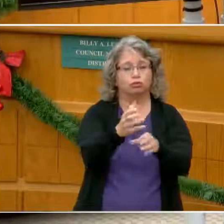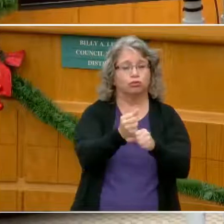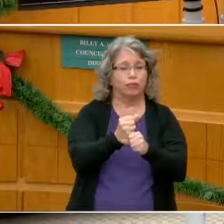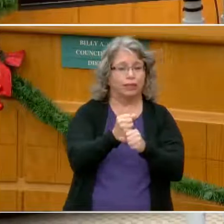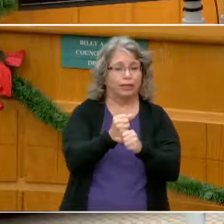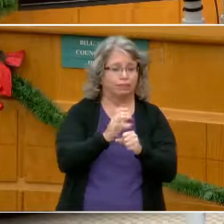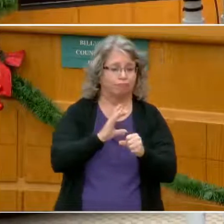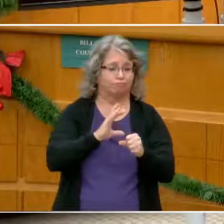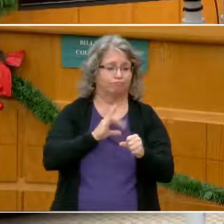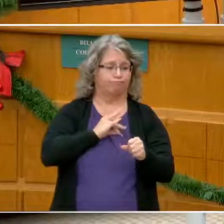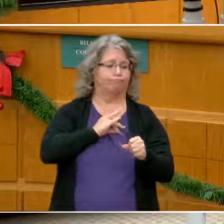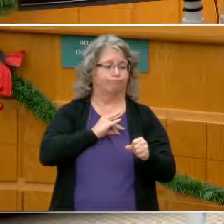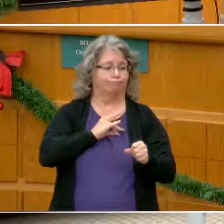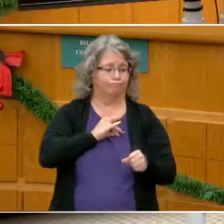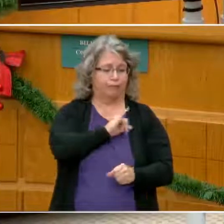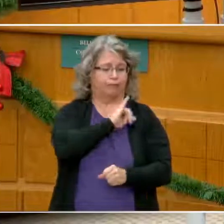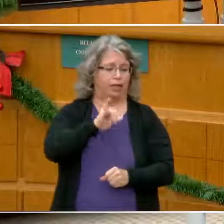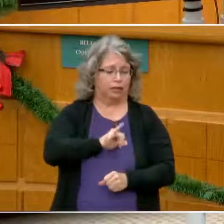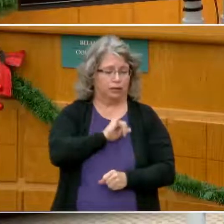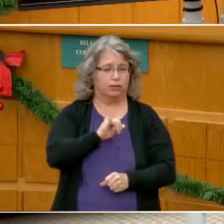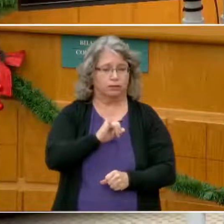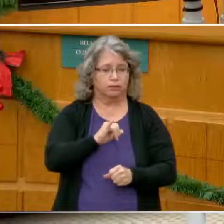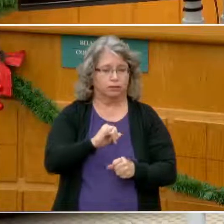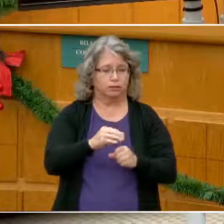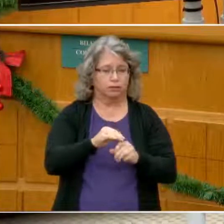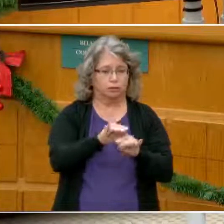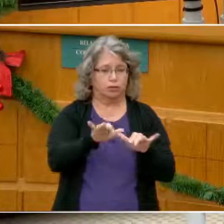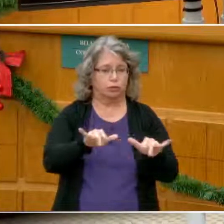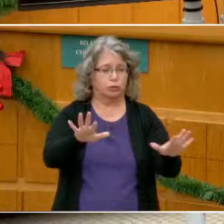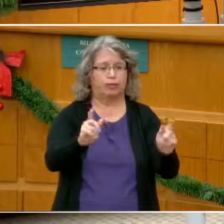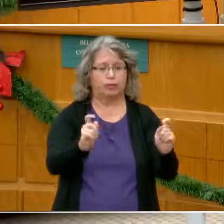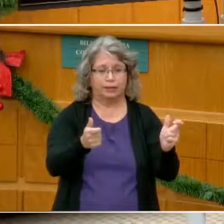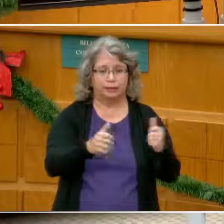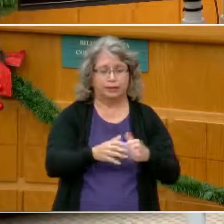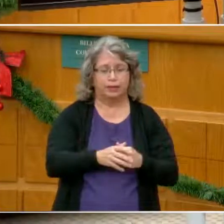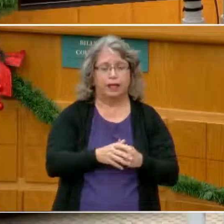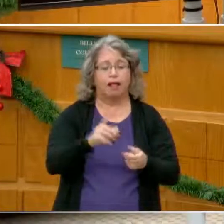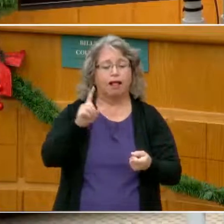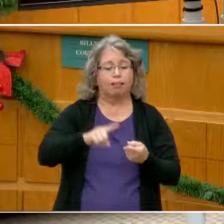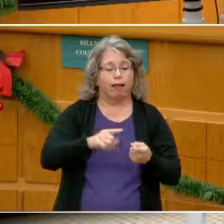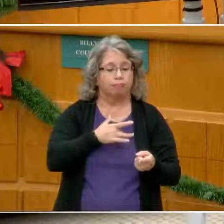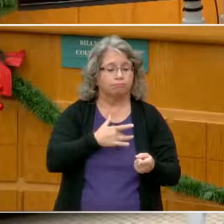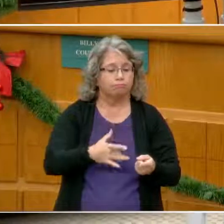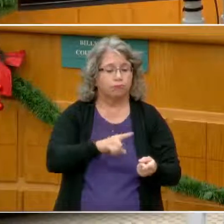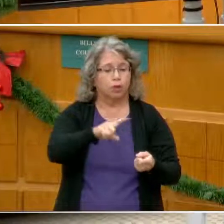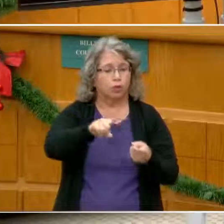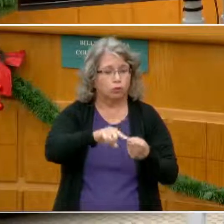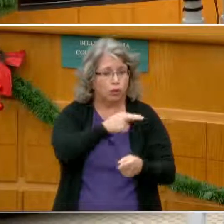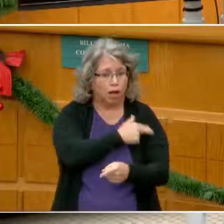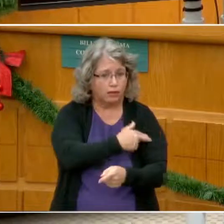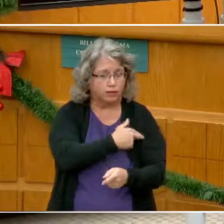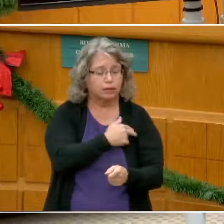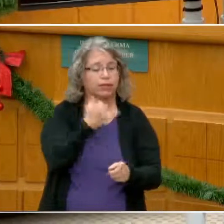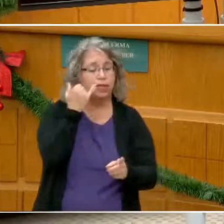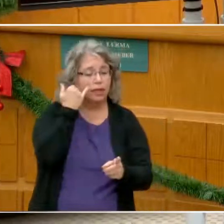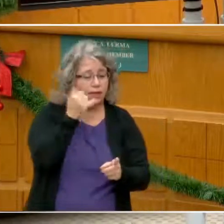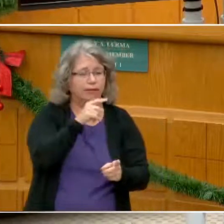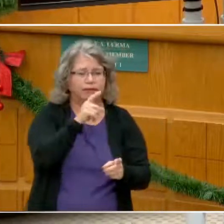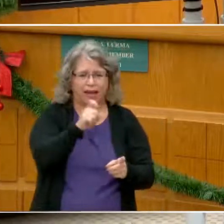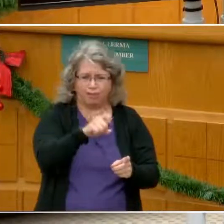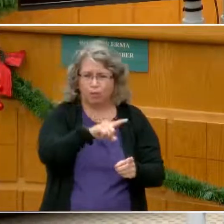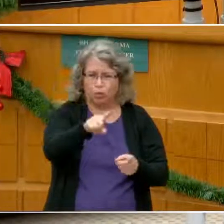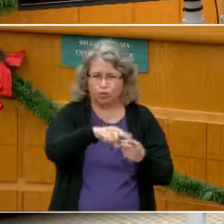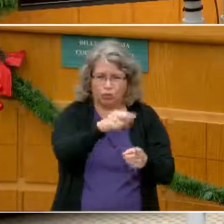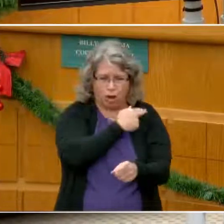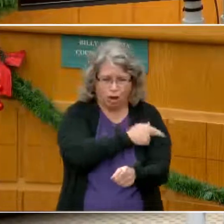as likely to send you to the hospital at this point. But those who do get sick enough to need hospitalization, they have about the same